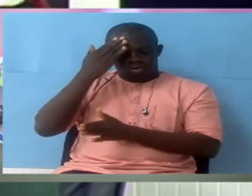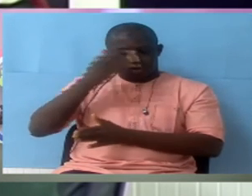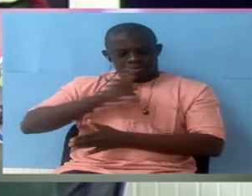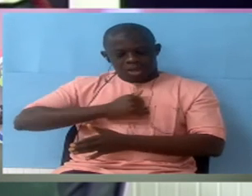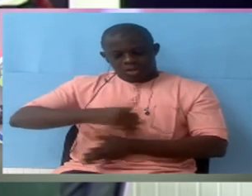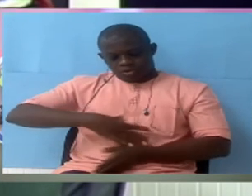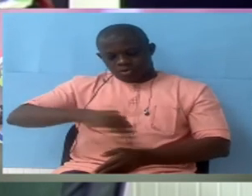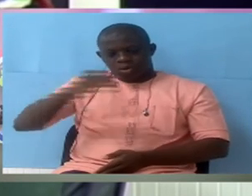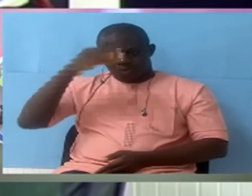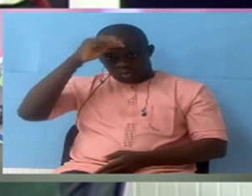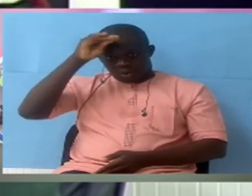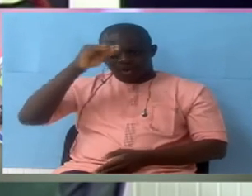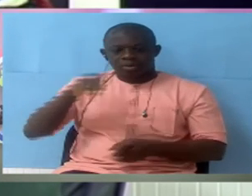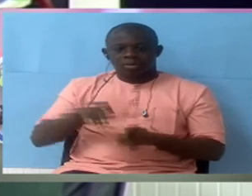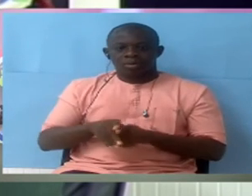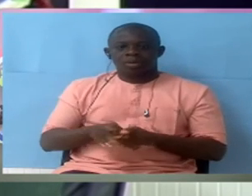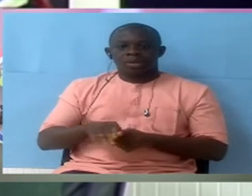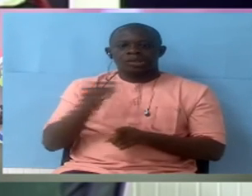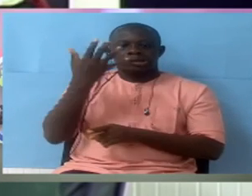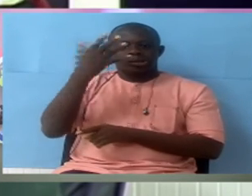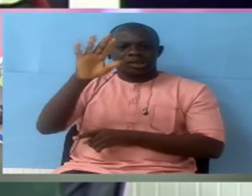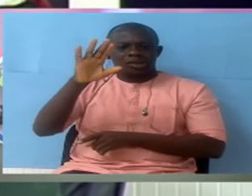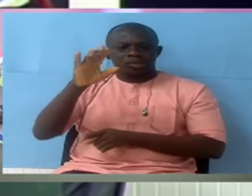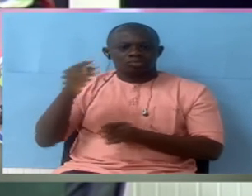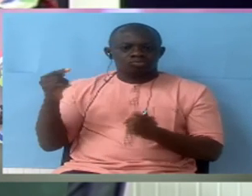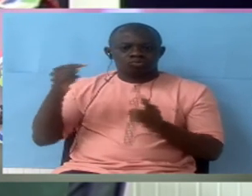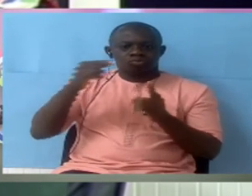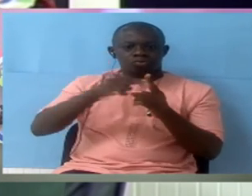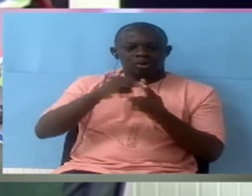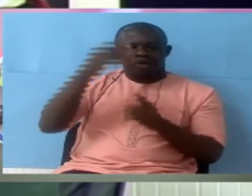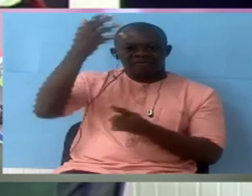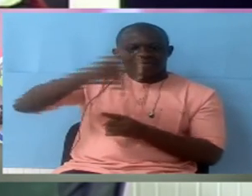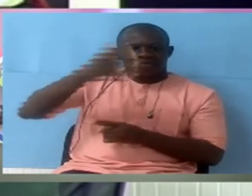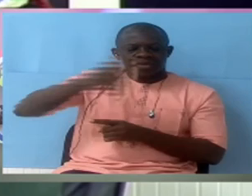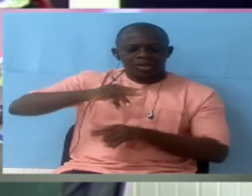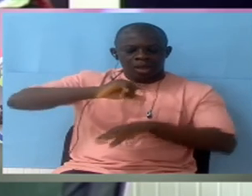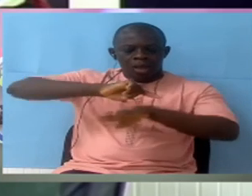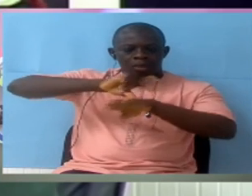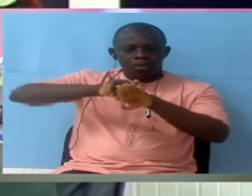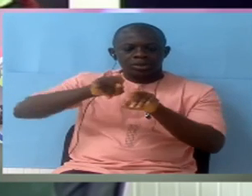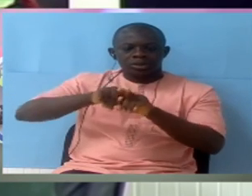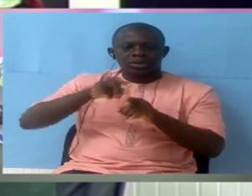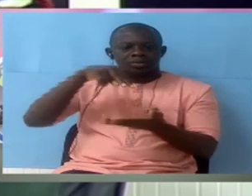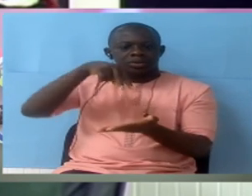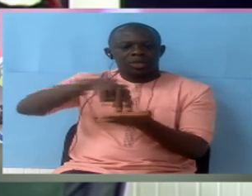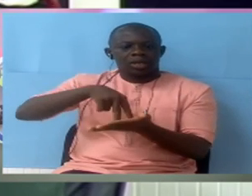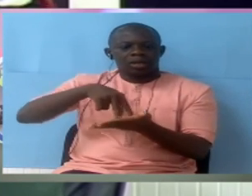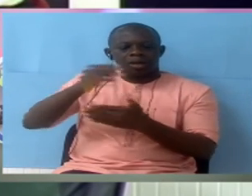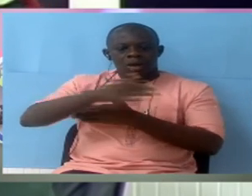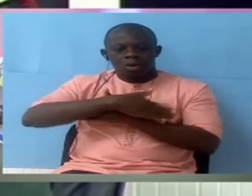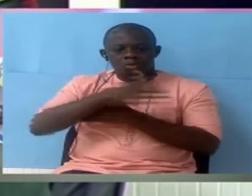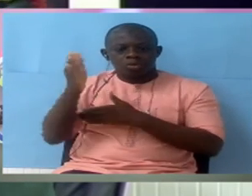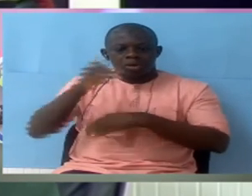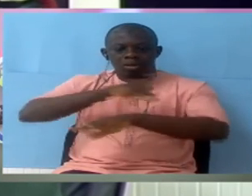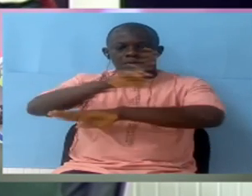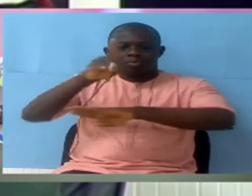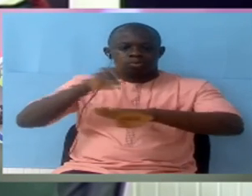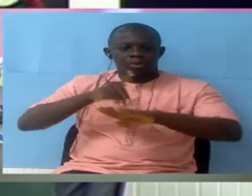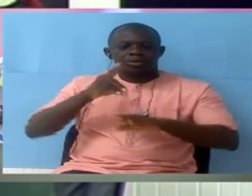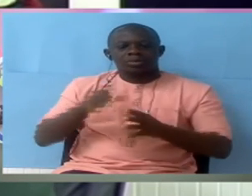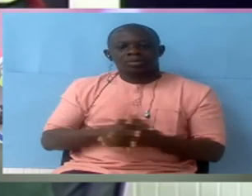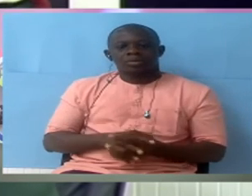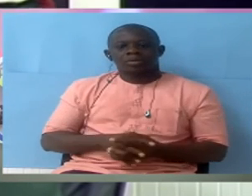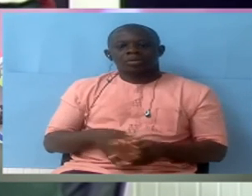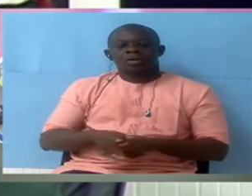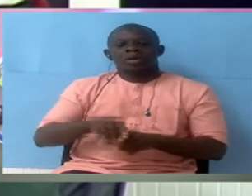ko. For 10 to 15 minutes he was standing at the gate. Lu tollu ci fukki minute be fukki minute juro mo ngi taxaw rek ci bunta ba.